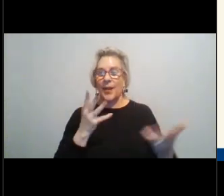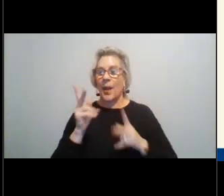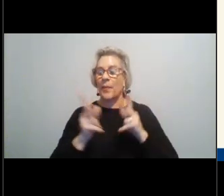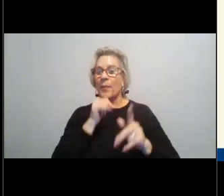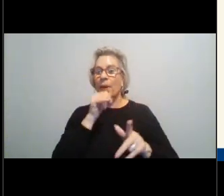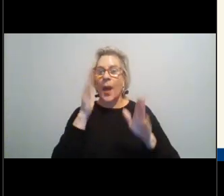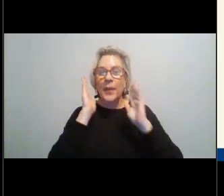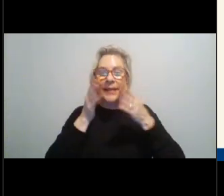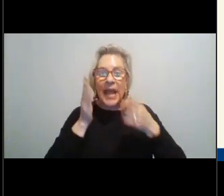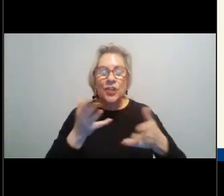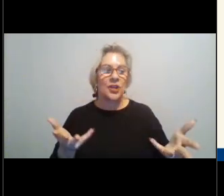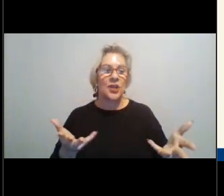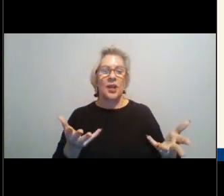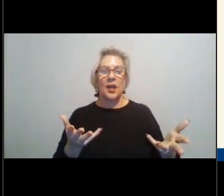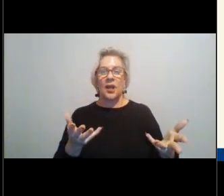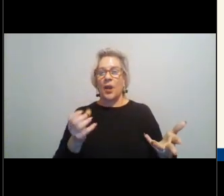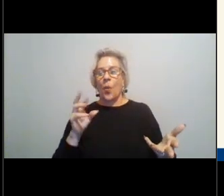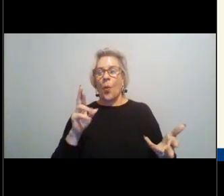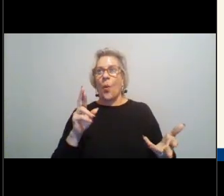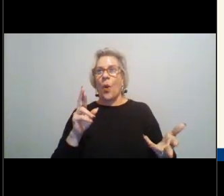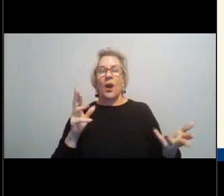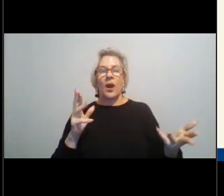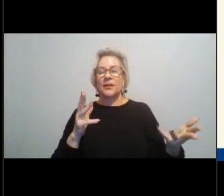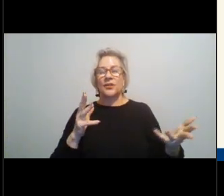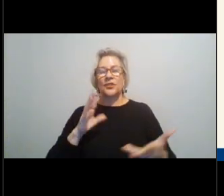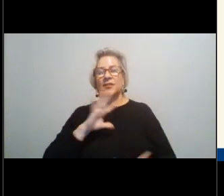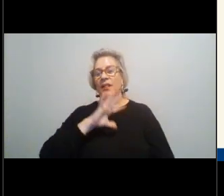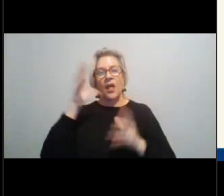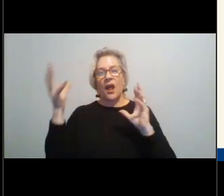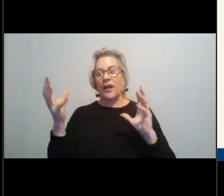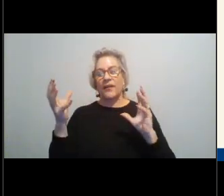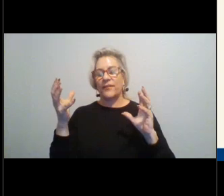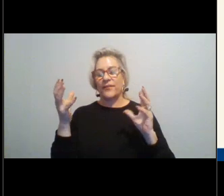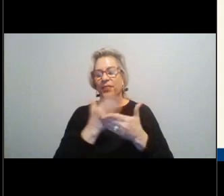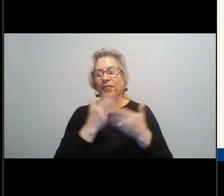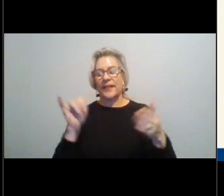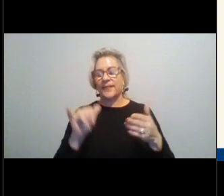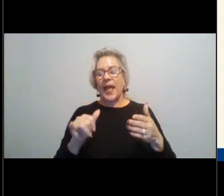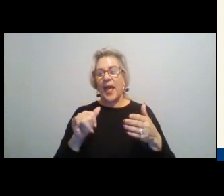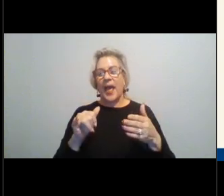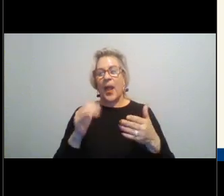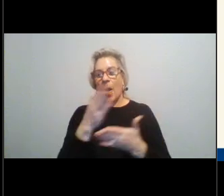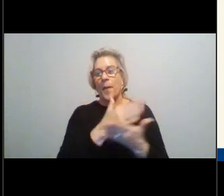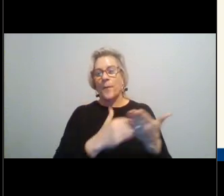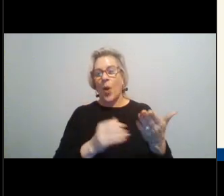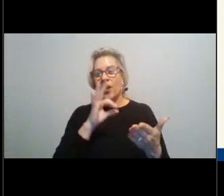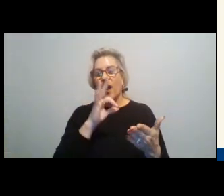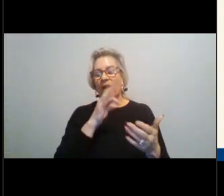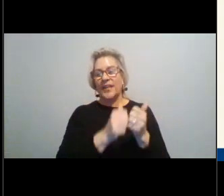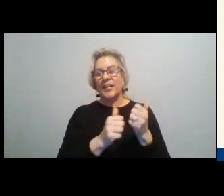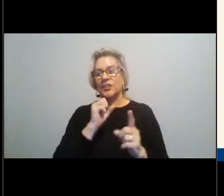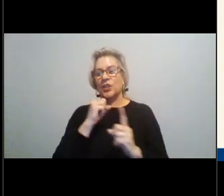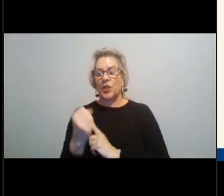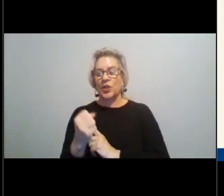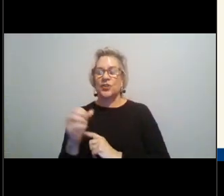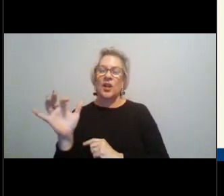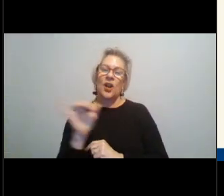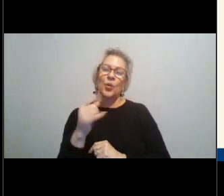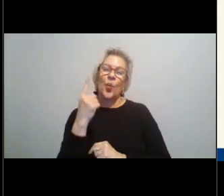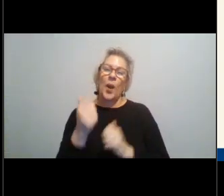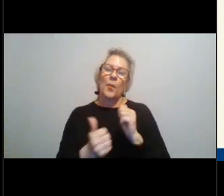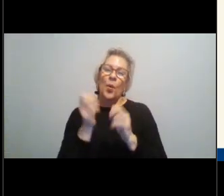paying attention, and so there's just a lot of different factors that play into that. And then one of the most